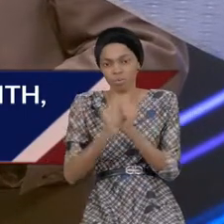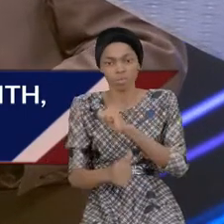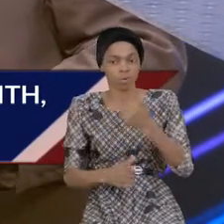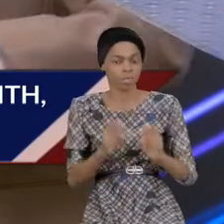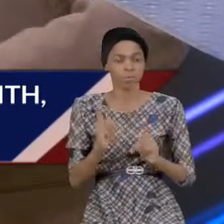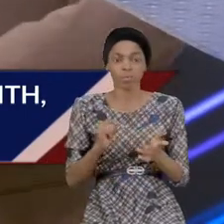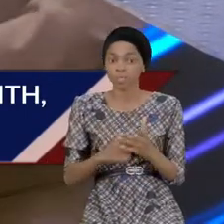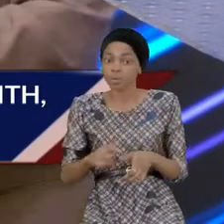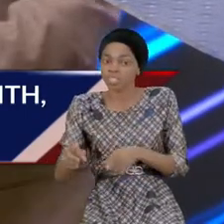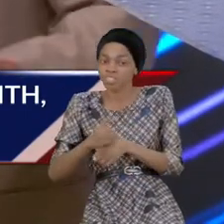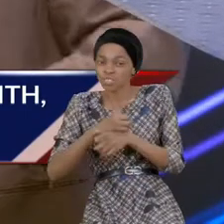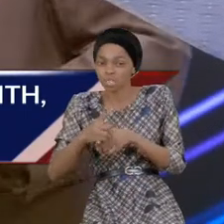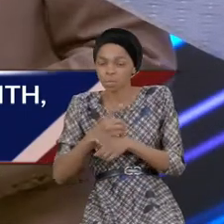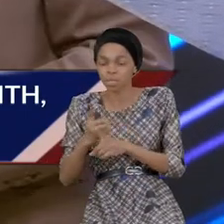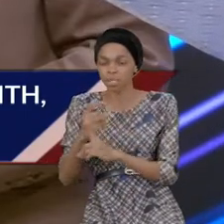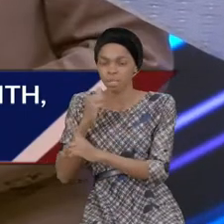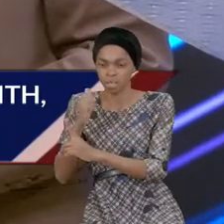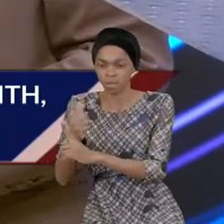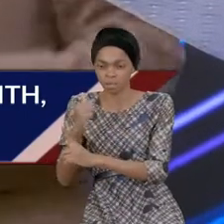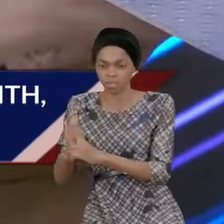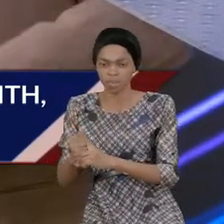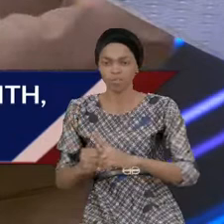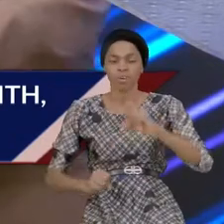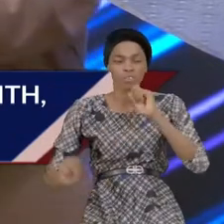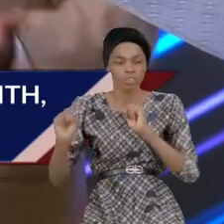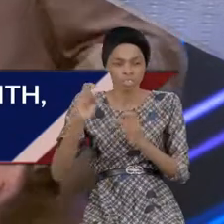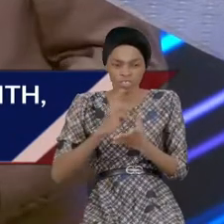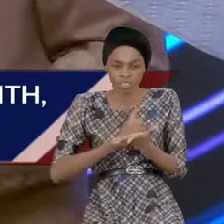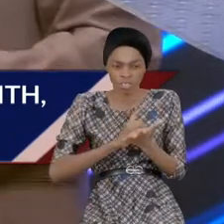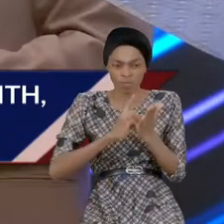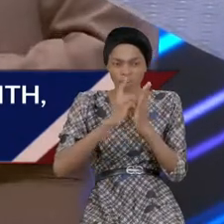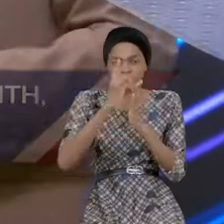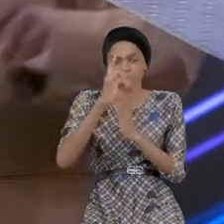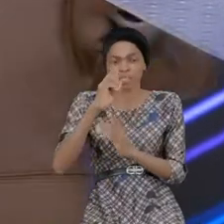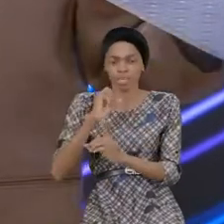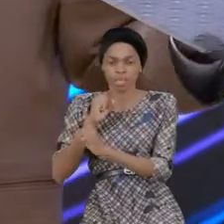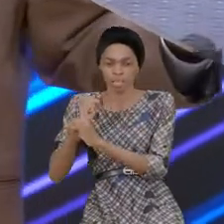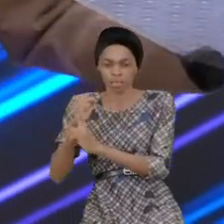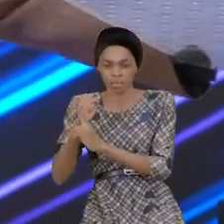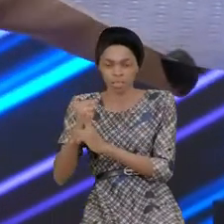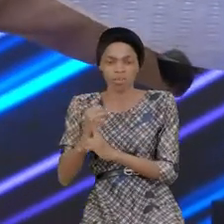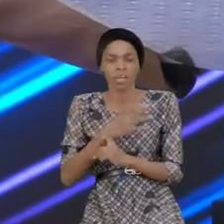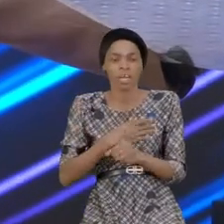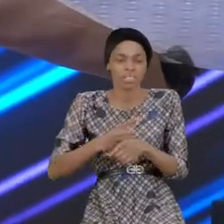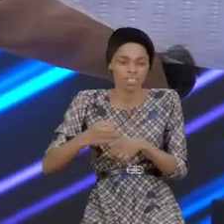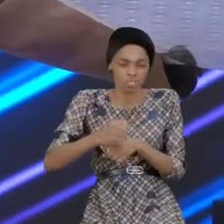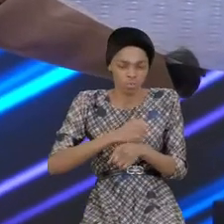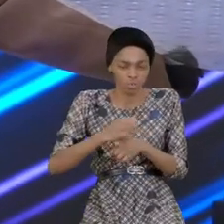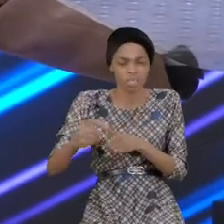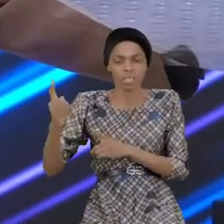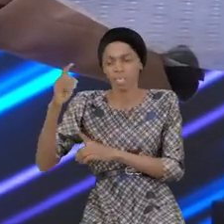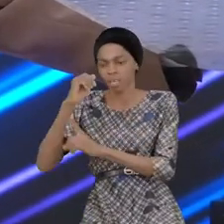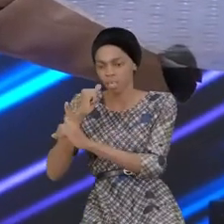himself. He's developing himself. He's training himself so that I will be